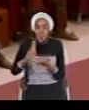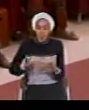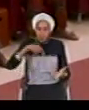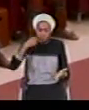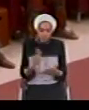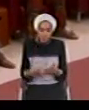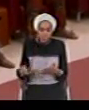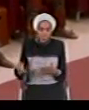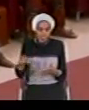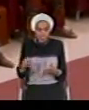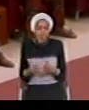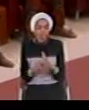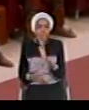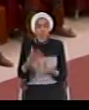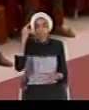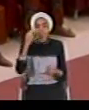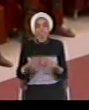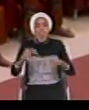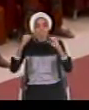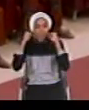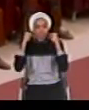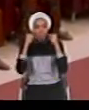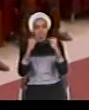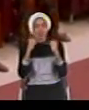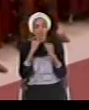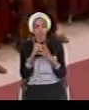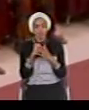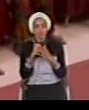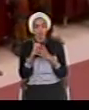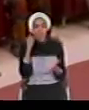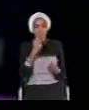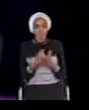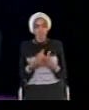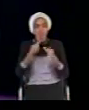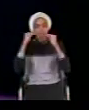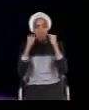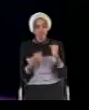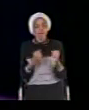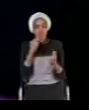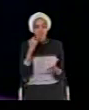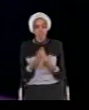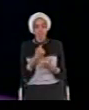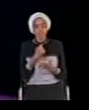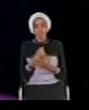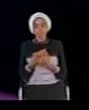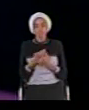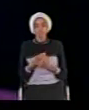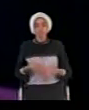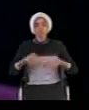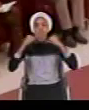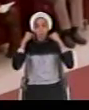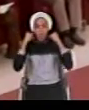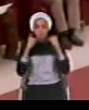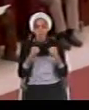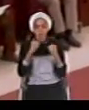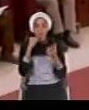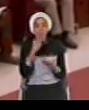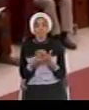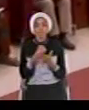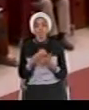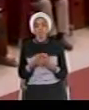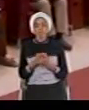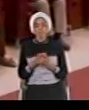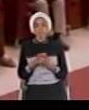down. Power, power, power, power.